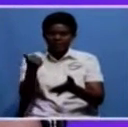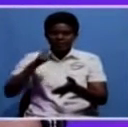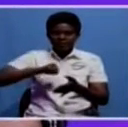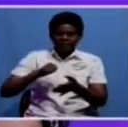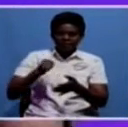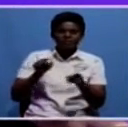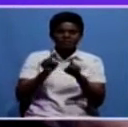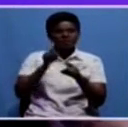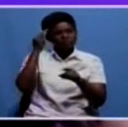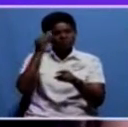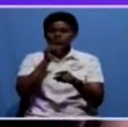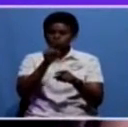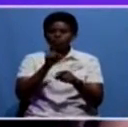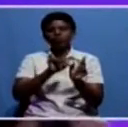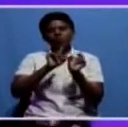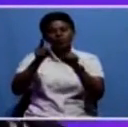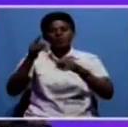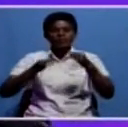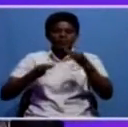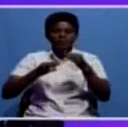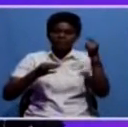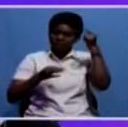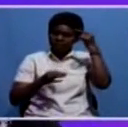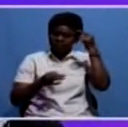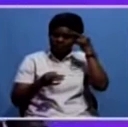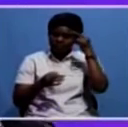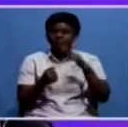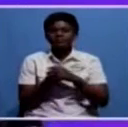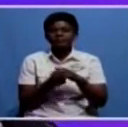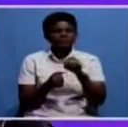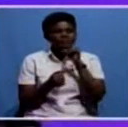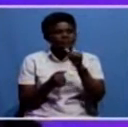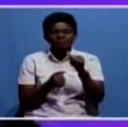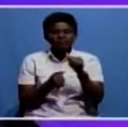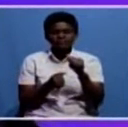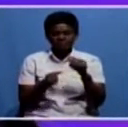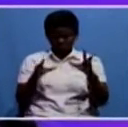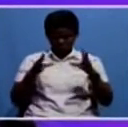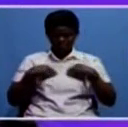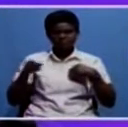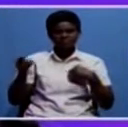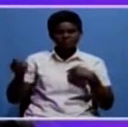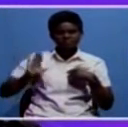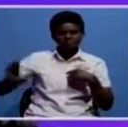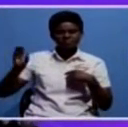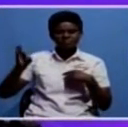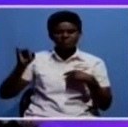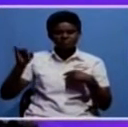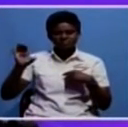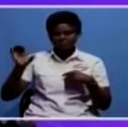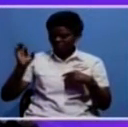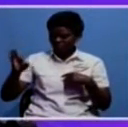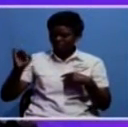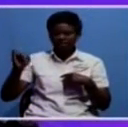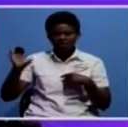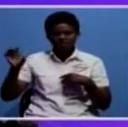their investigations and they go to the courts. Government is not averse to the FIC, because FIC is part of government, let's